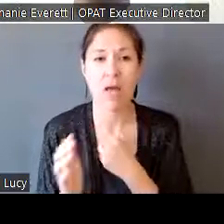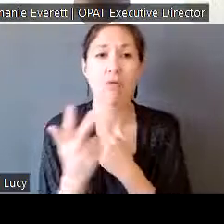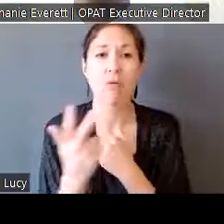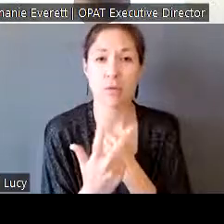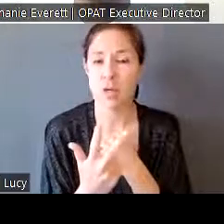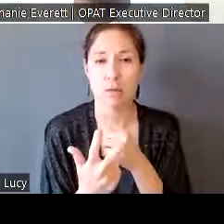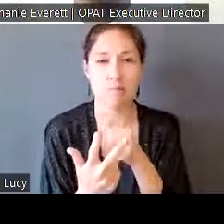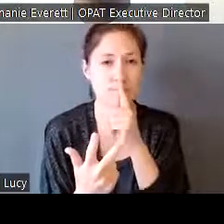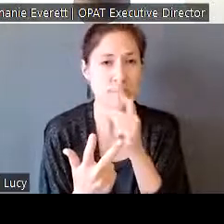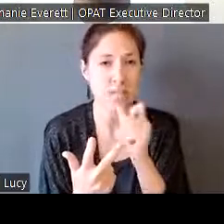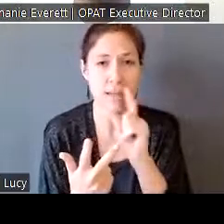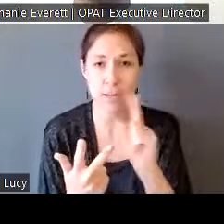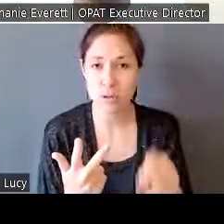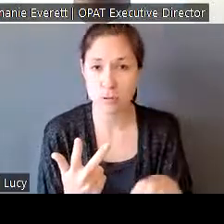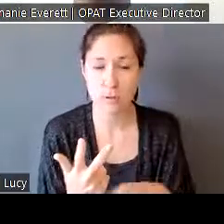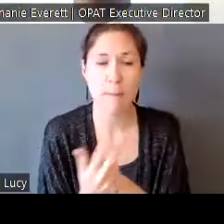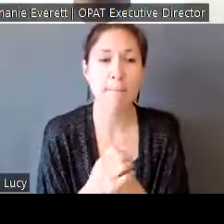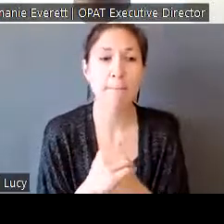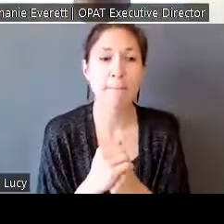to answer.